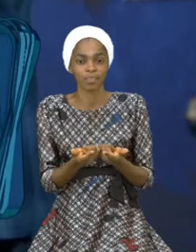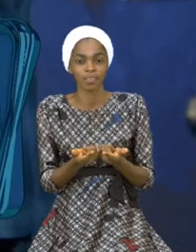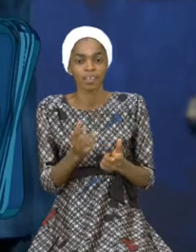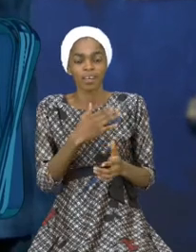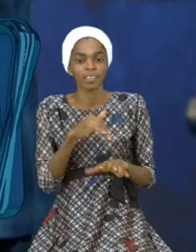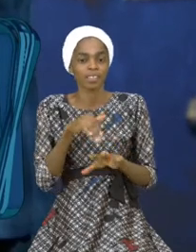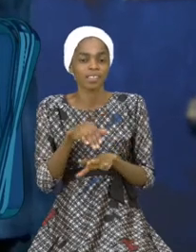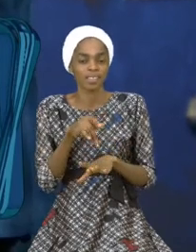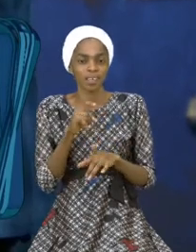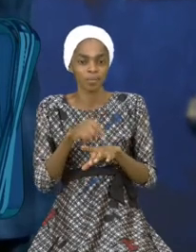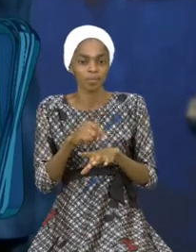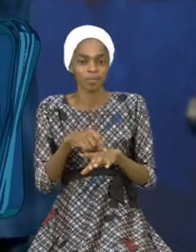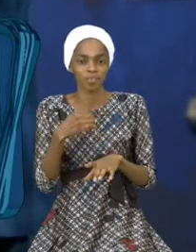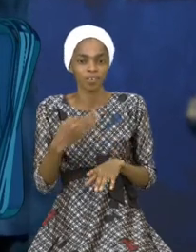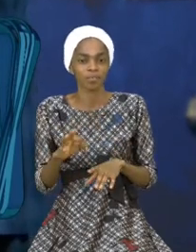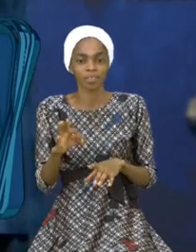You must be there.